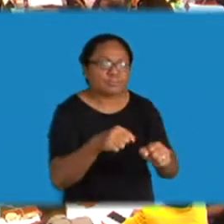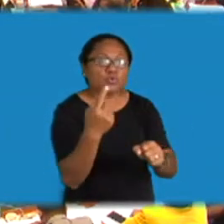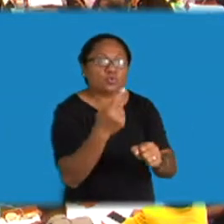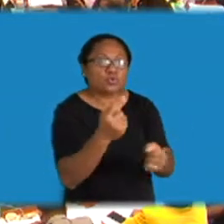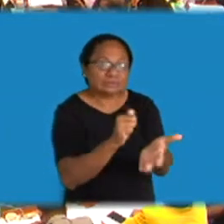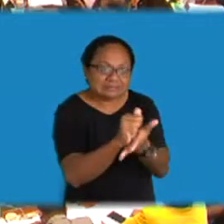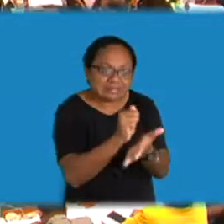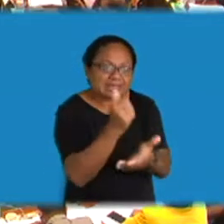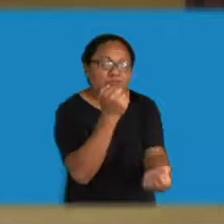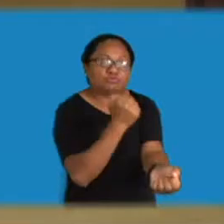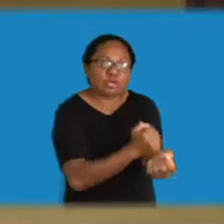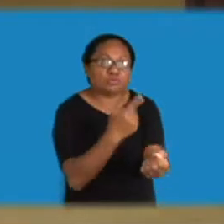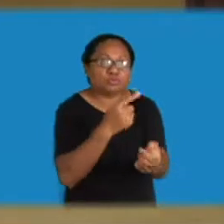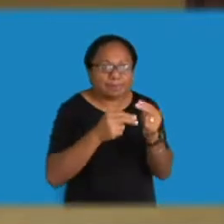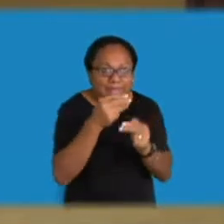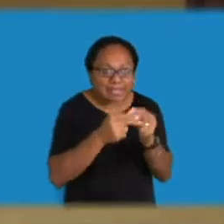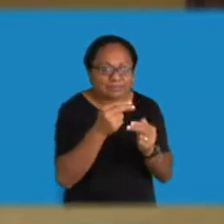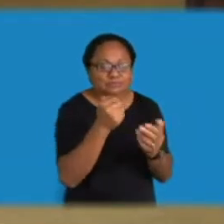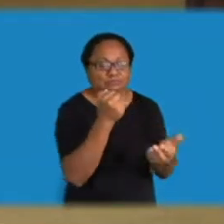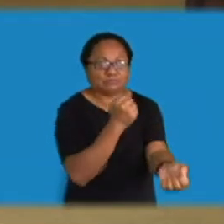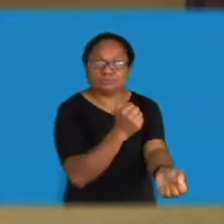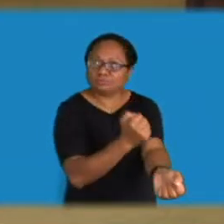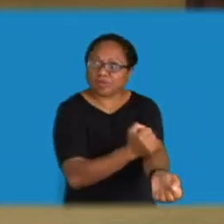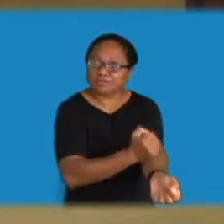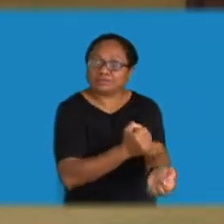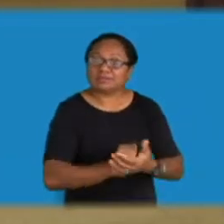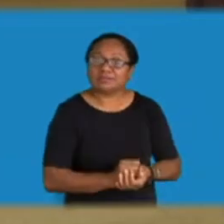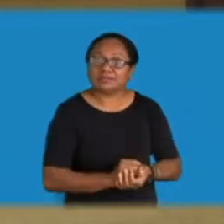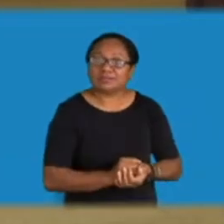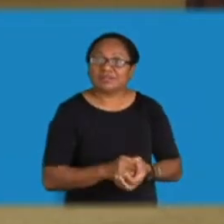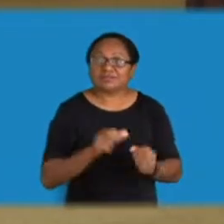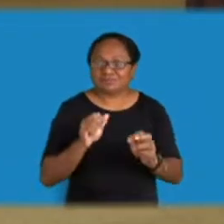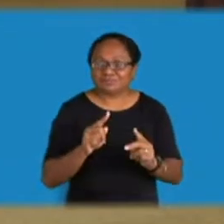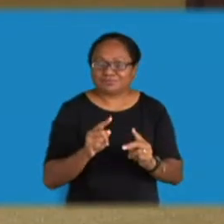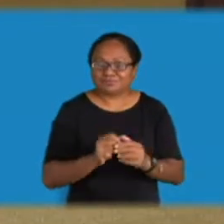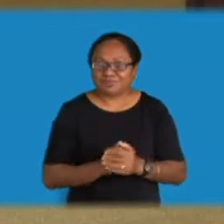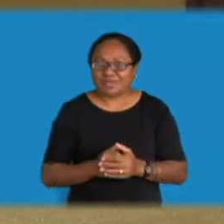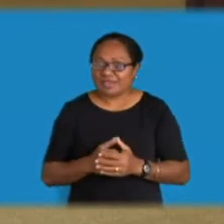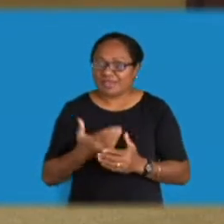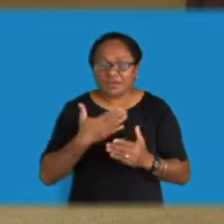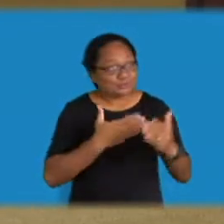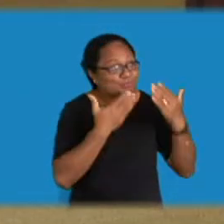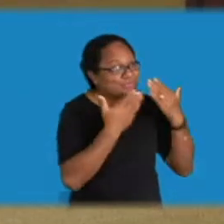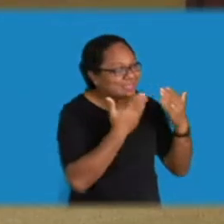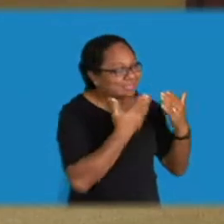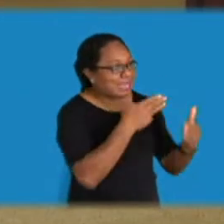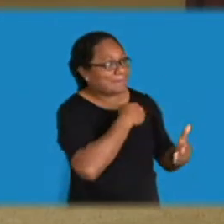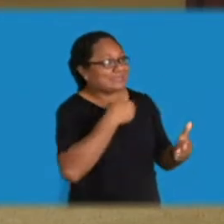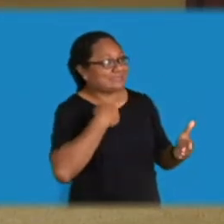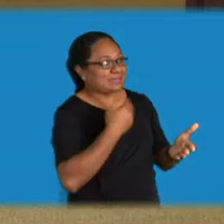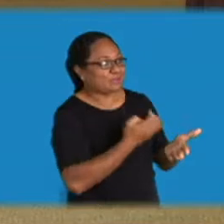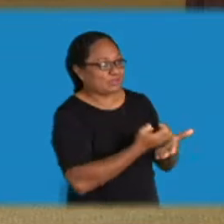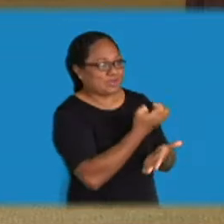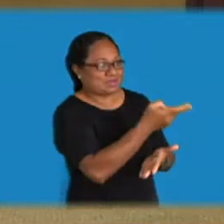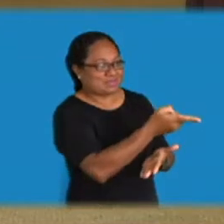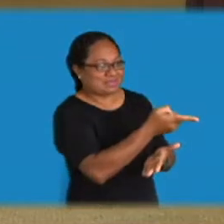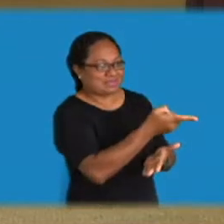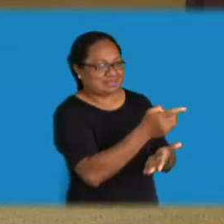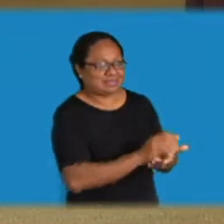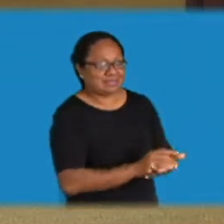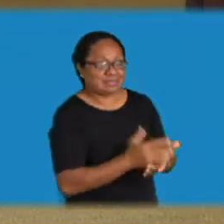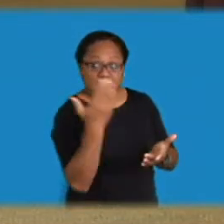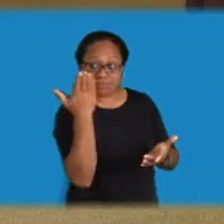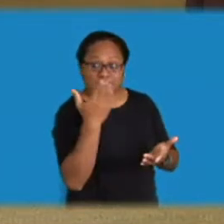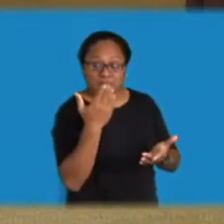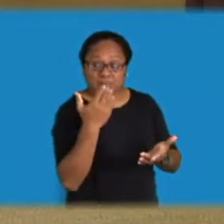Thank you, Madam Speaker. I would like to thank the Minister for Economy. Just recently, our police force